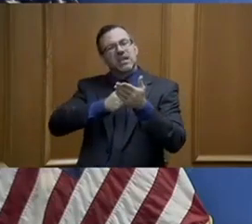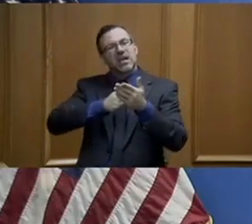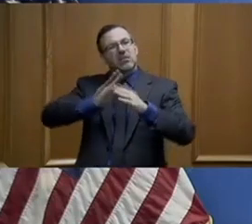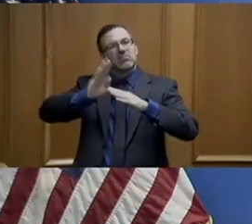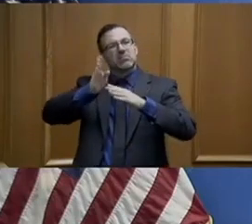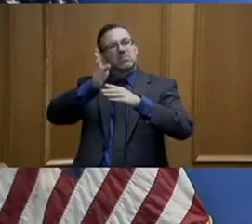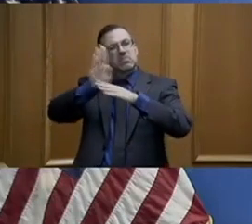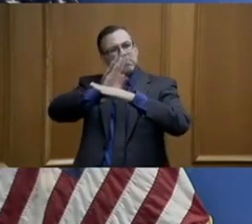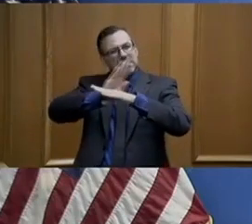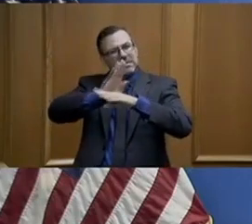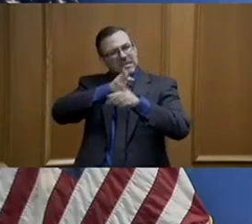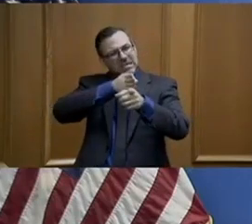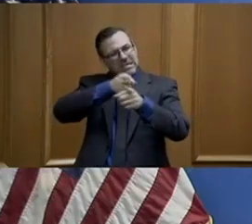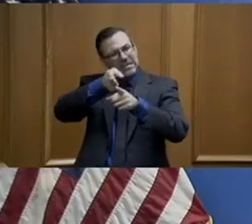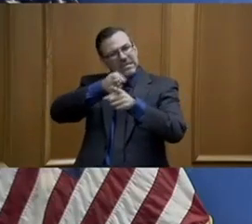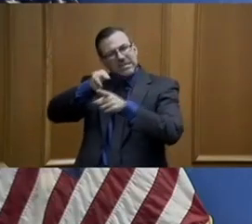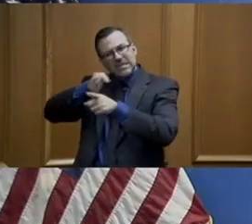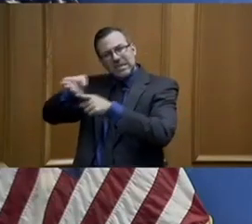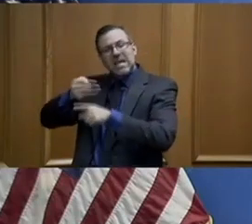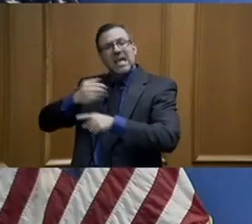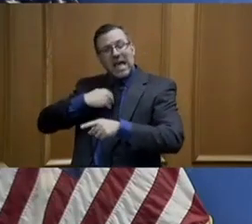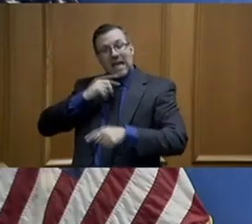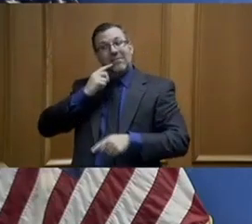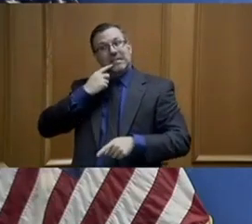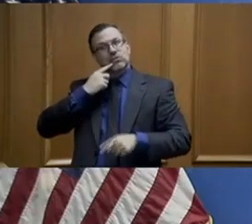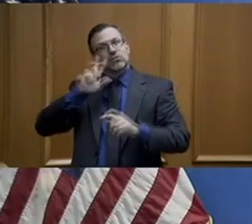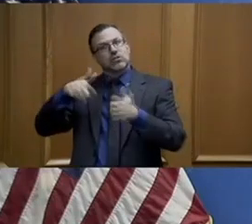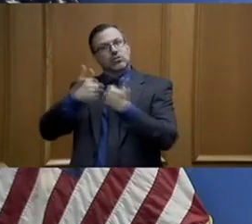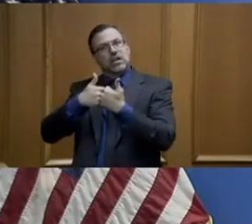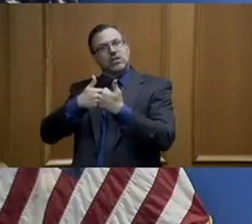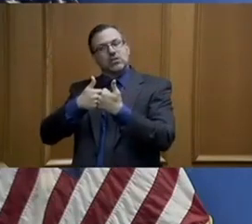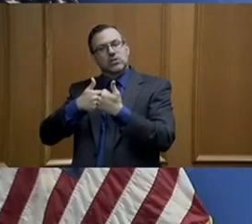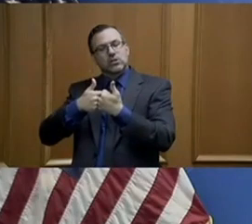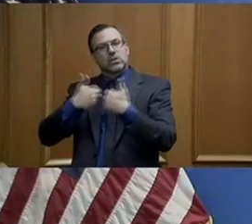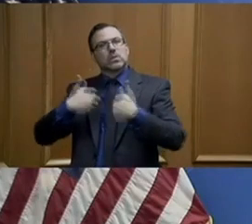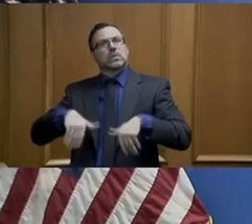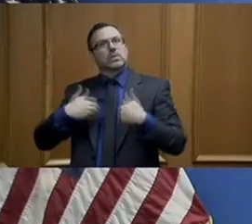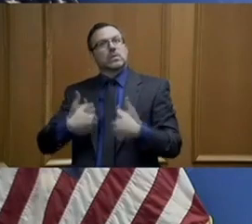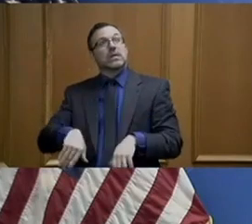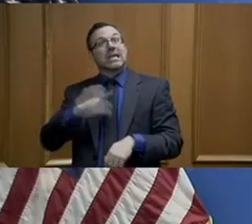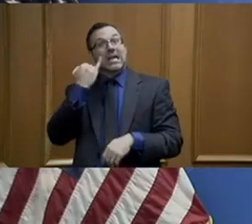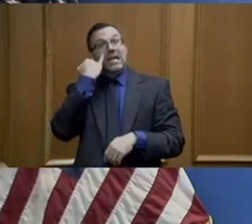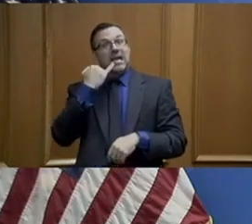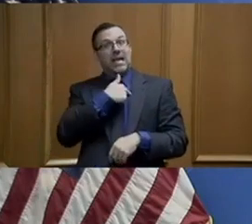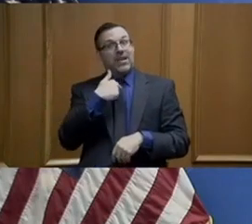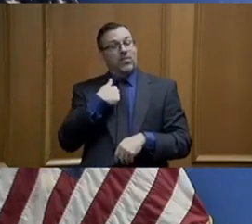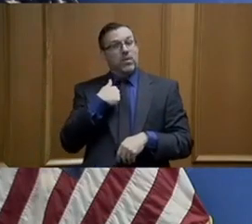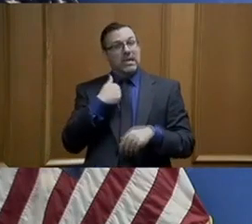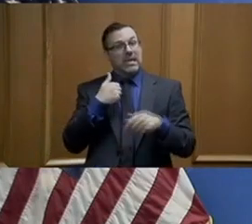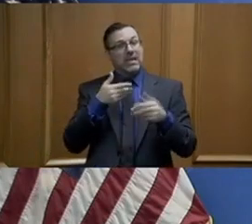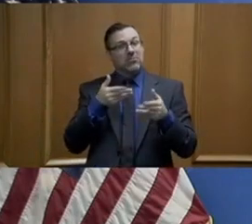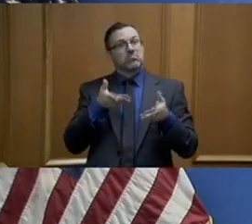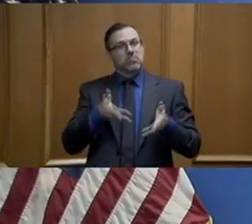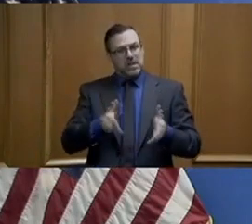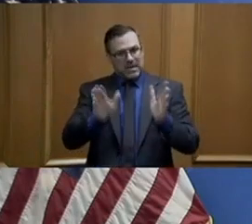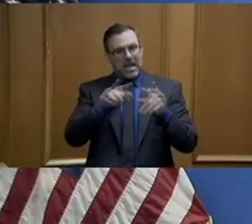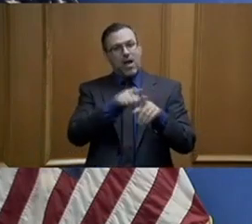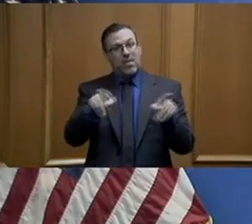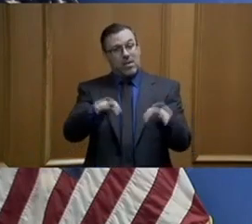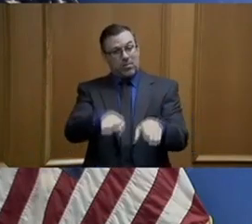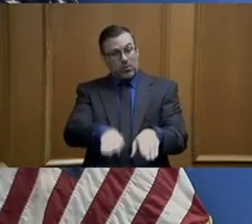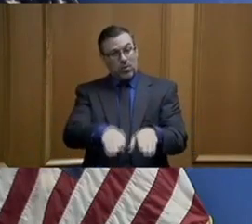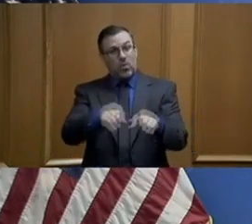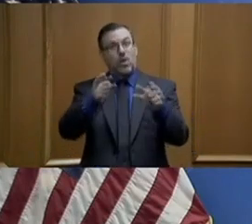have particular challenges when we decide to allow them to go back and open their businesses back